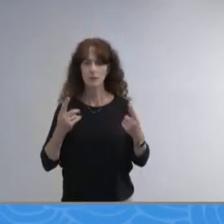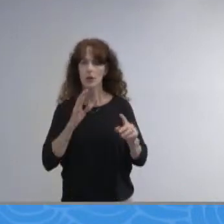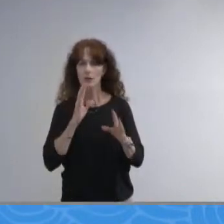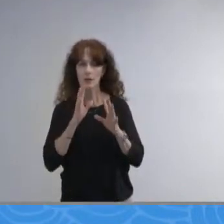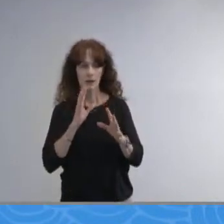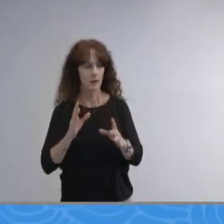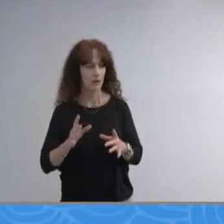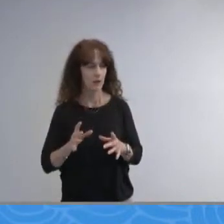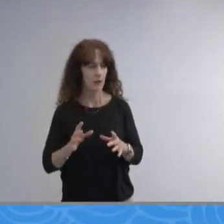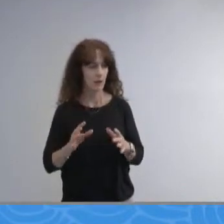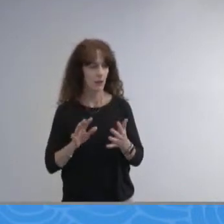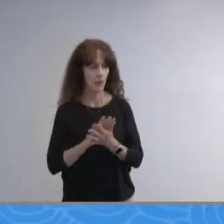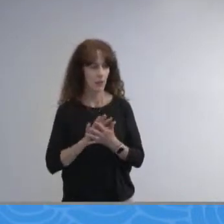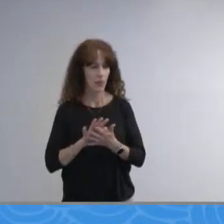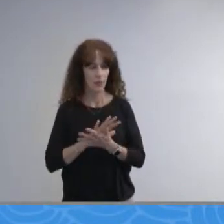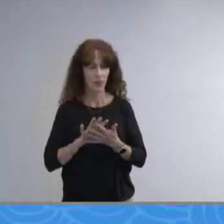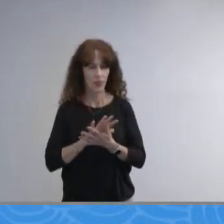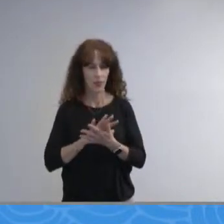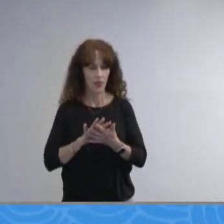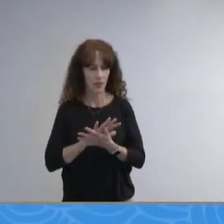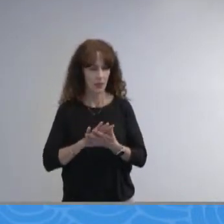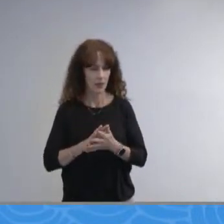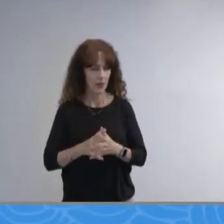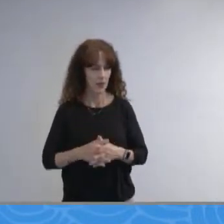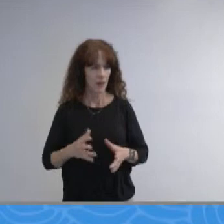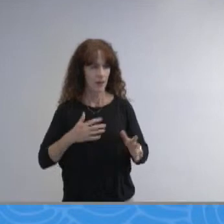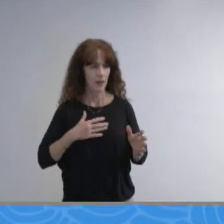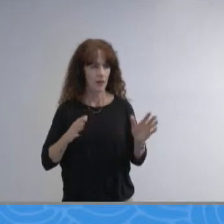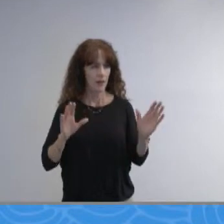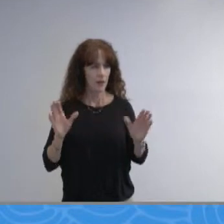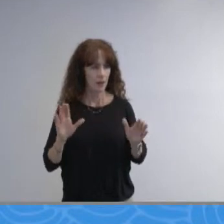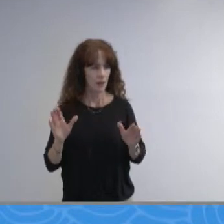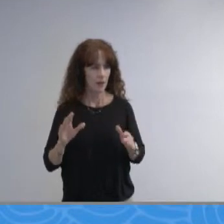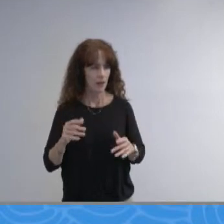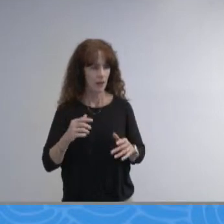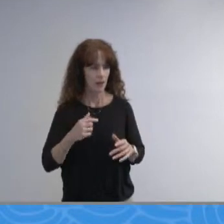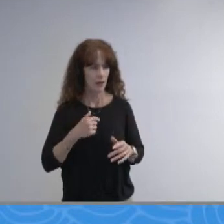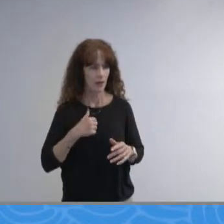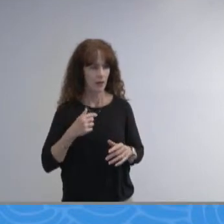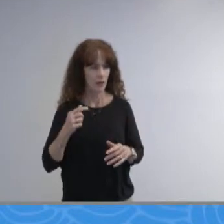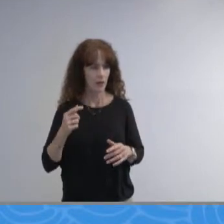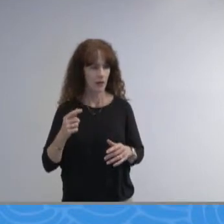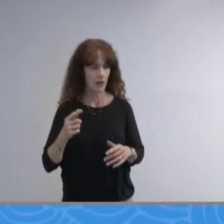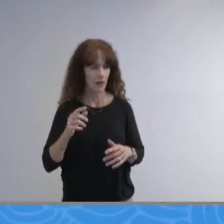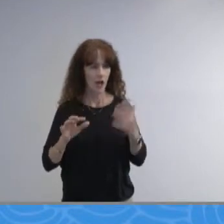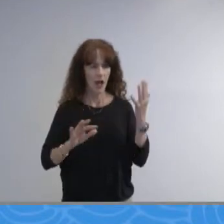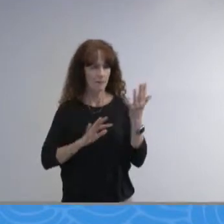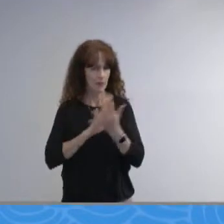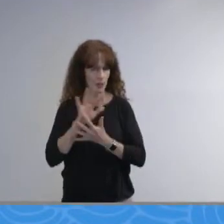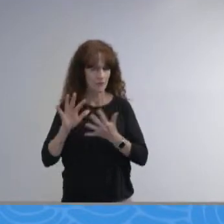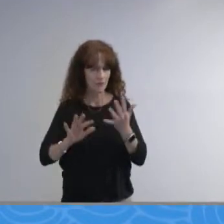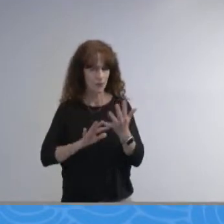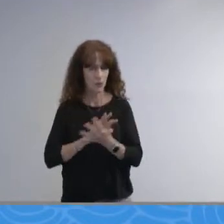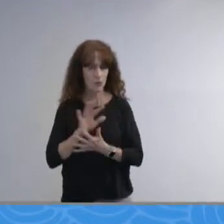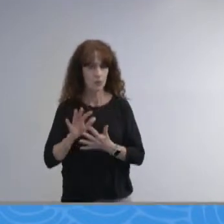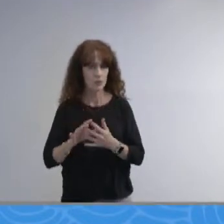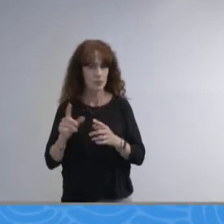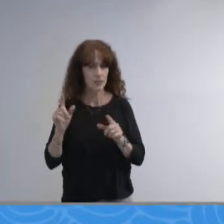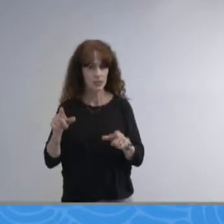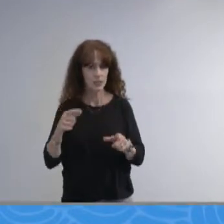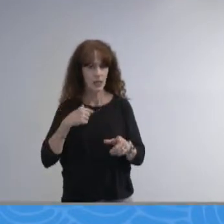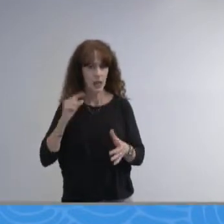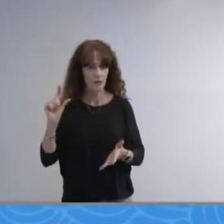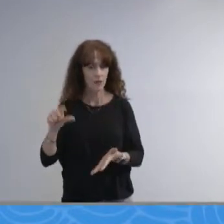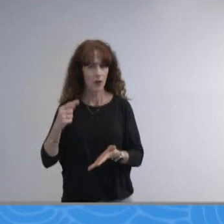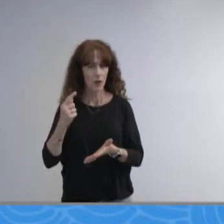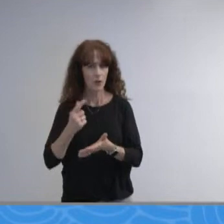Yeah, my daughter is Elise. I'm using her Chromebook. My name is Nina, and I'm just confused on the, since she has graduated